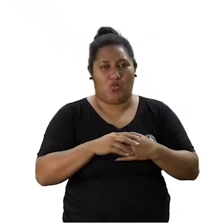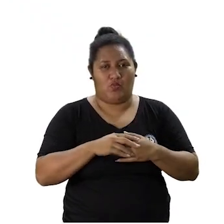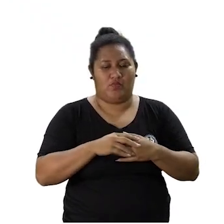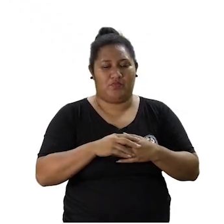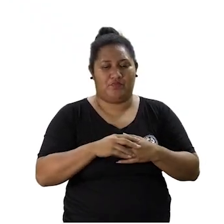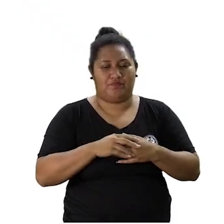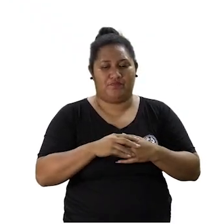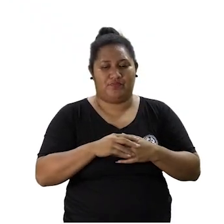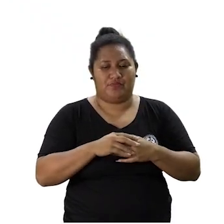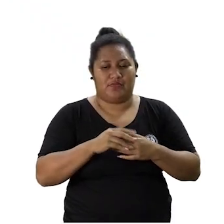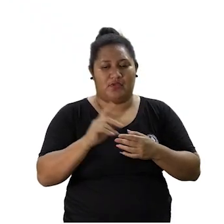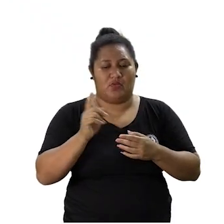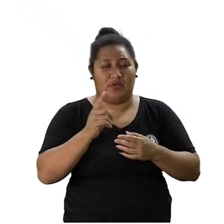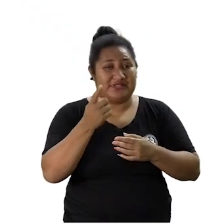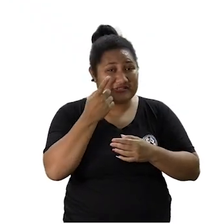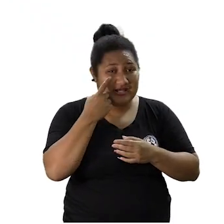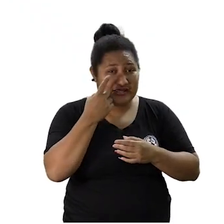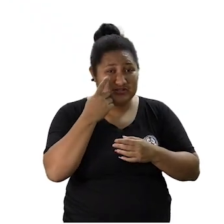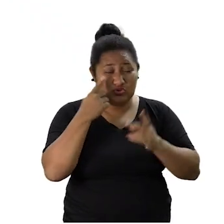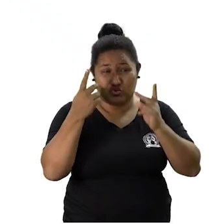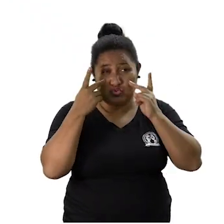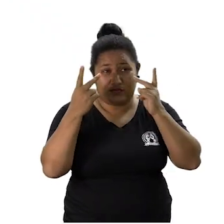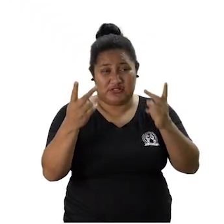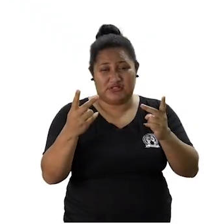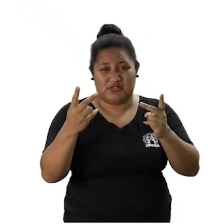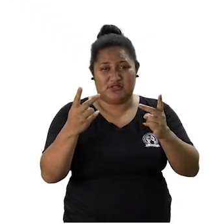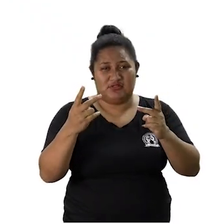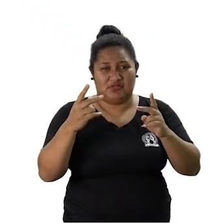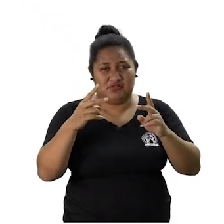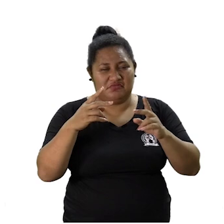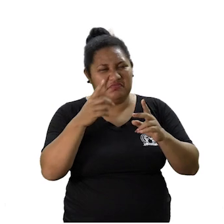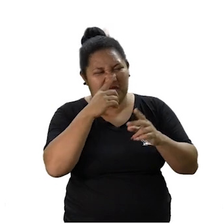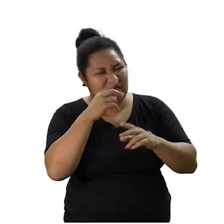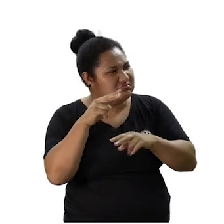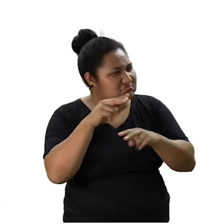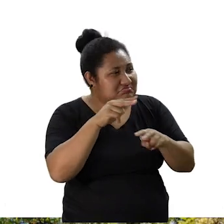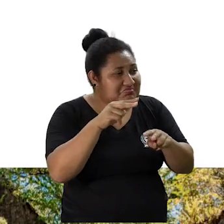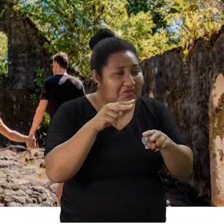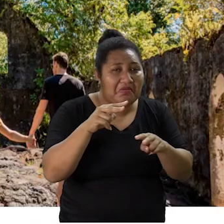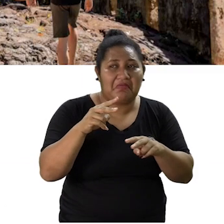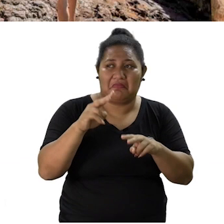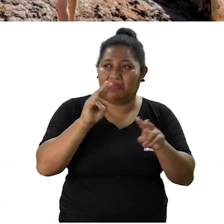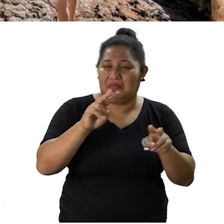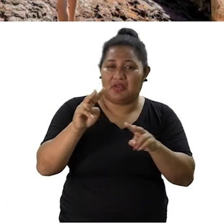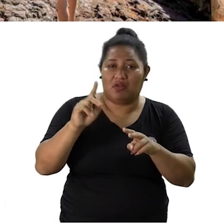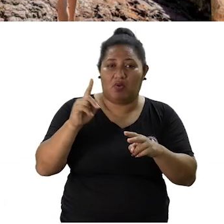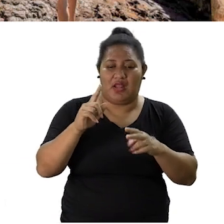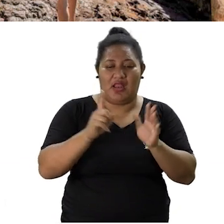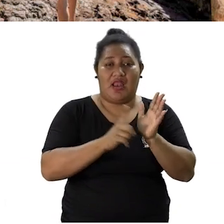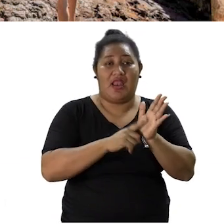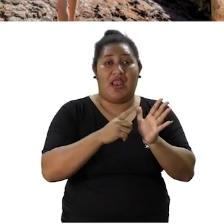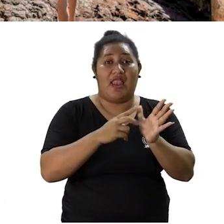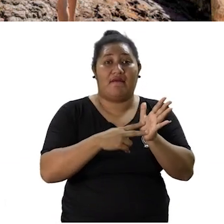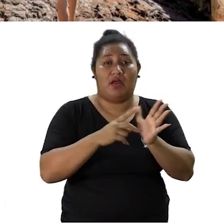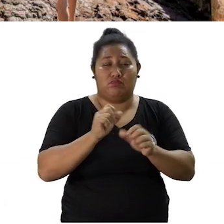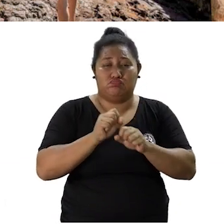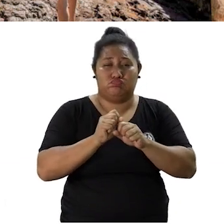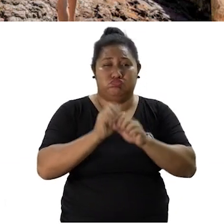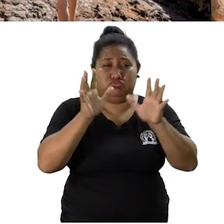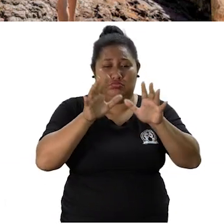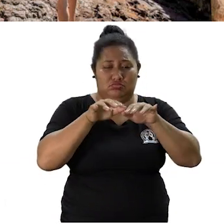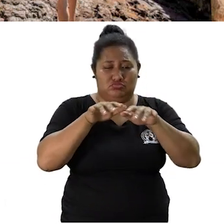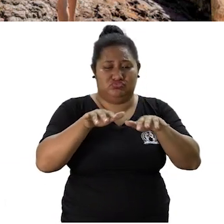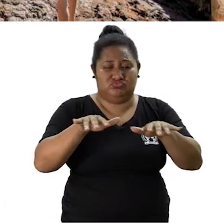Nisi waianga o sites of tourism significance. Ia, le ata leo le lava field I oi sale aula.